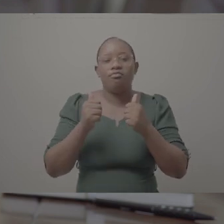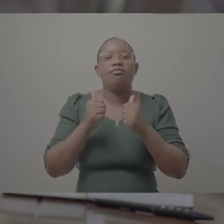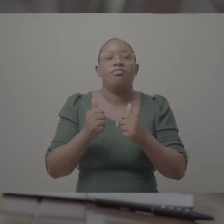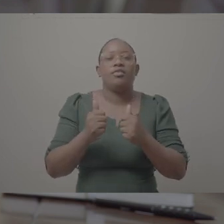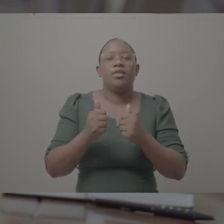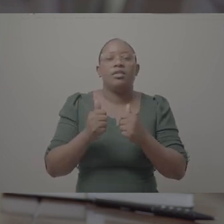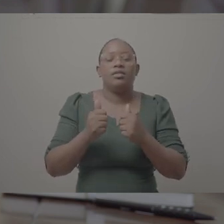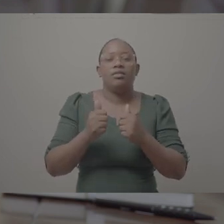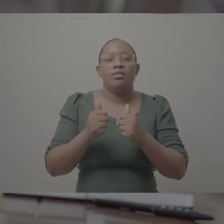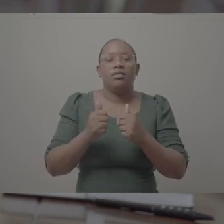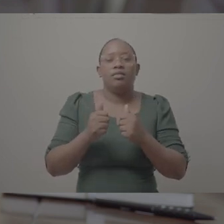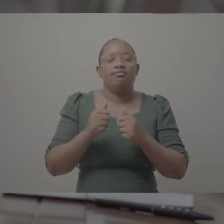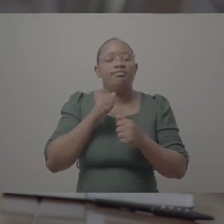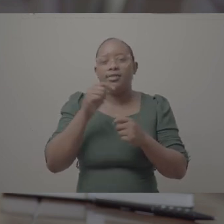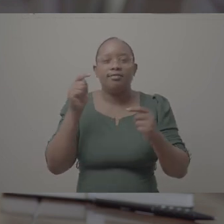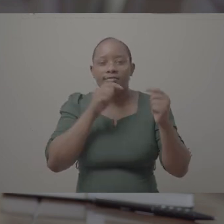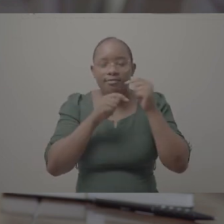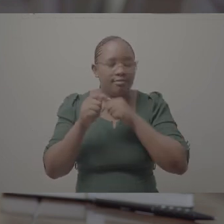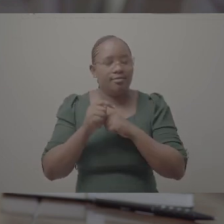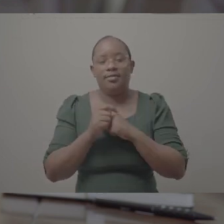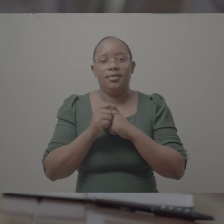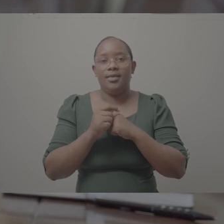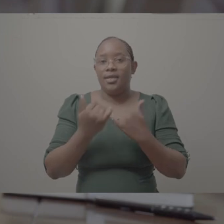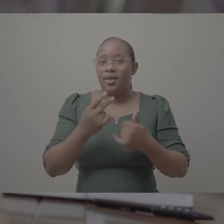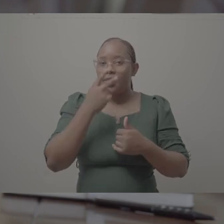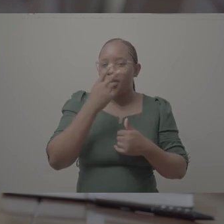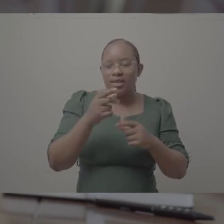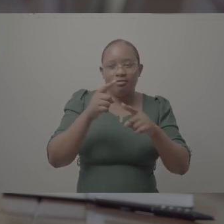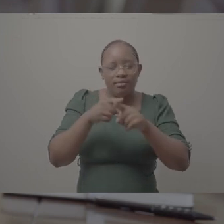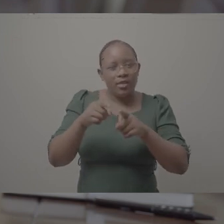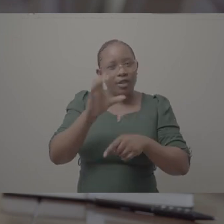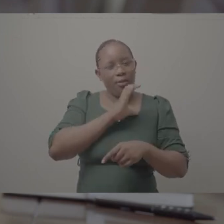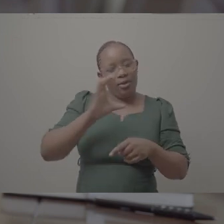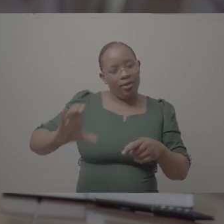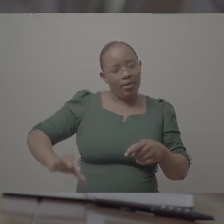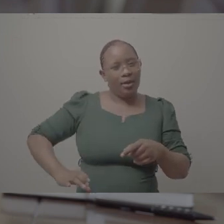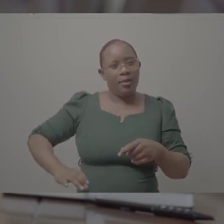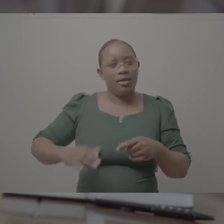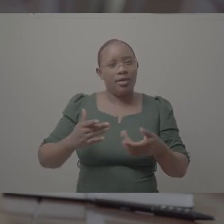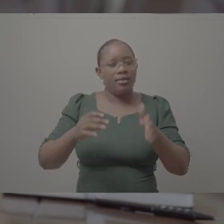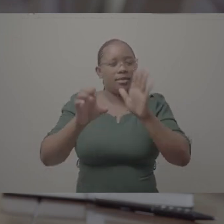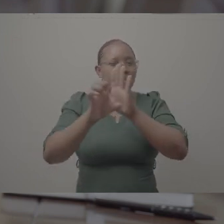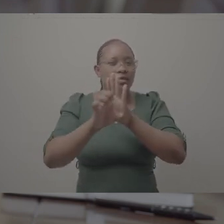And this is where you see that institutions that regulate, for instance,